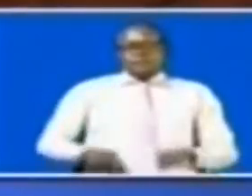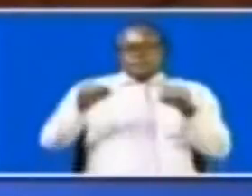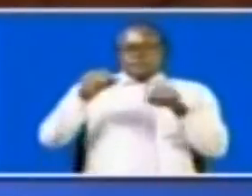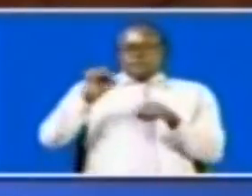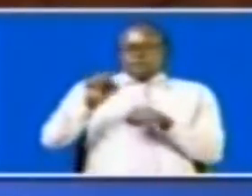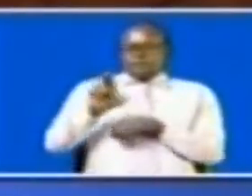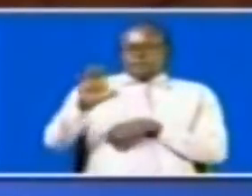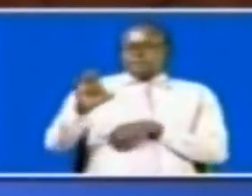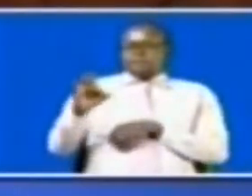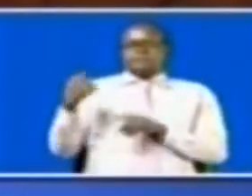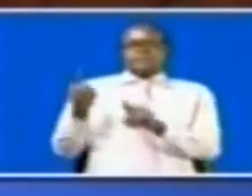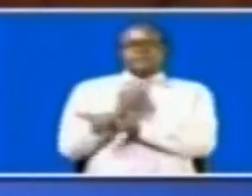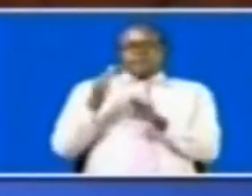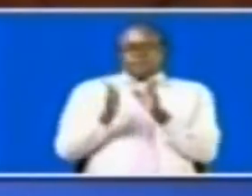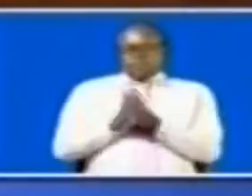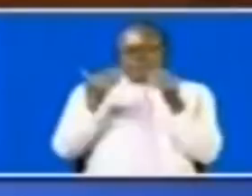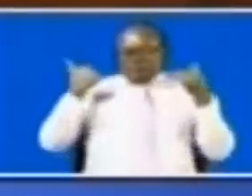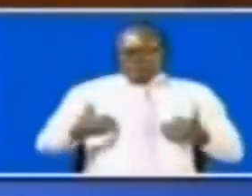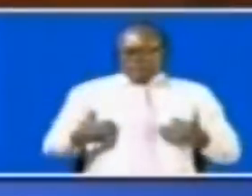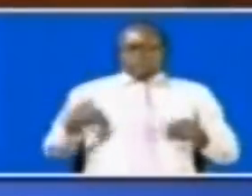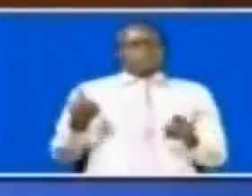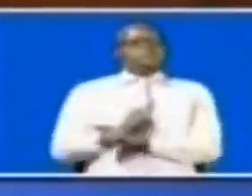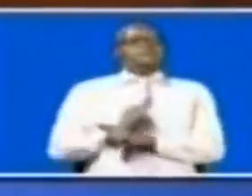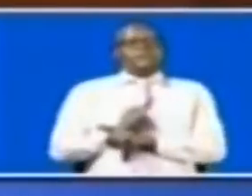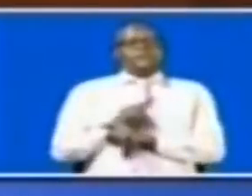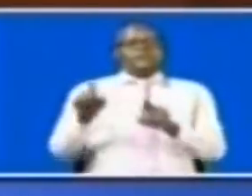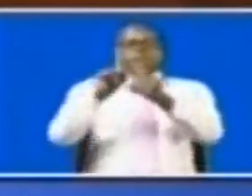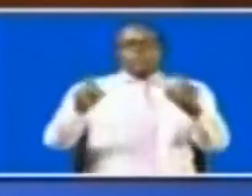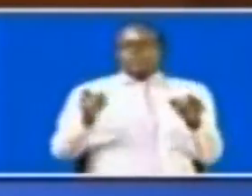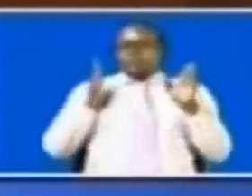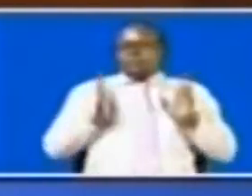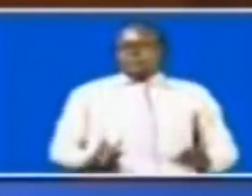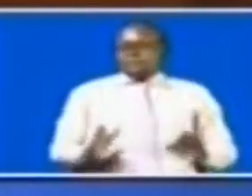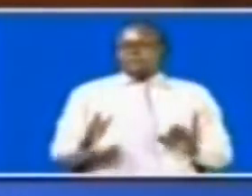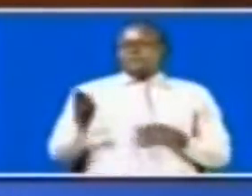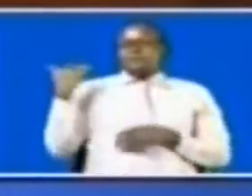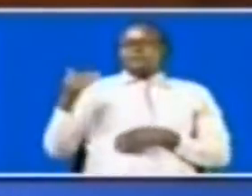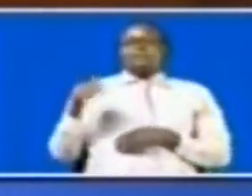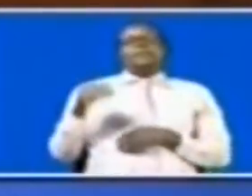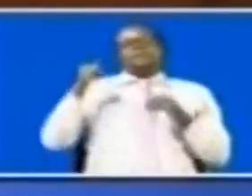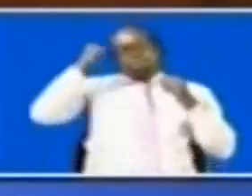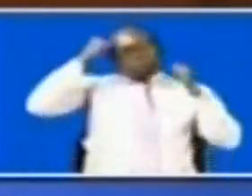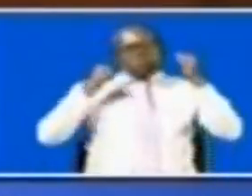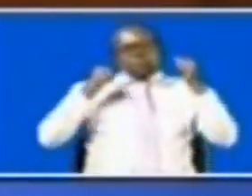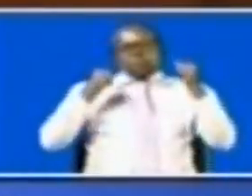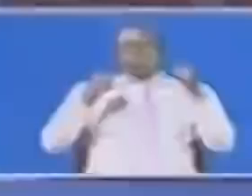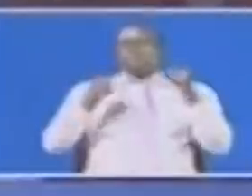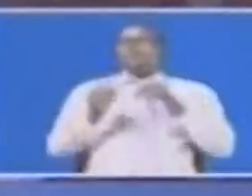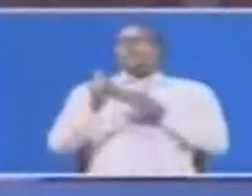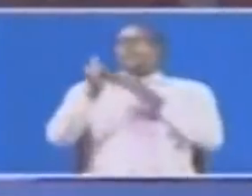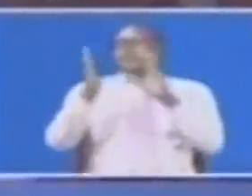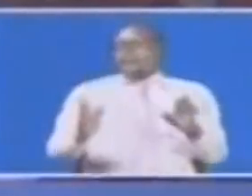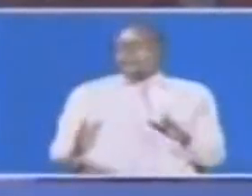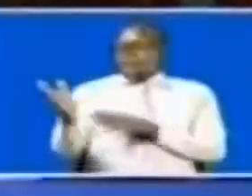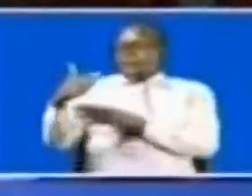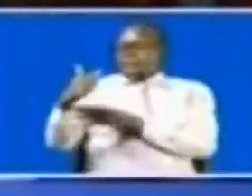is totally different from the Sarah Serem you see today. Questions of her personality also faced former Air Force Commander Samuel Doita,